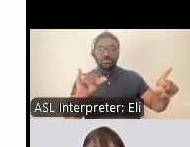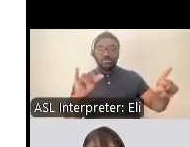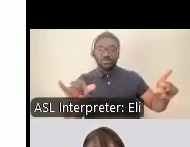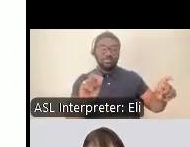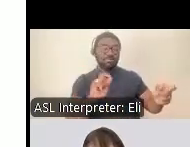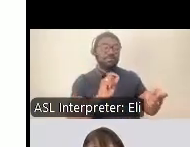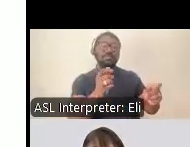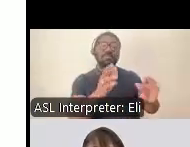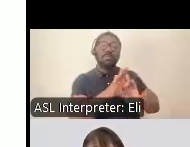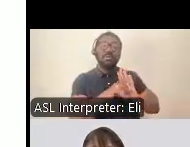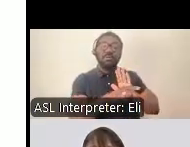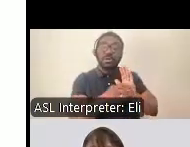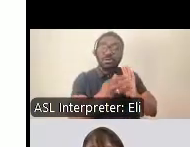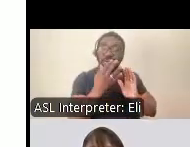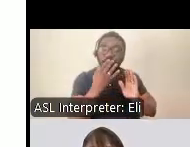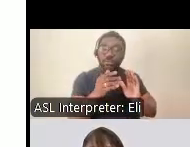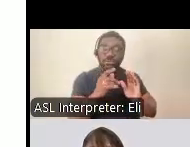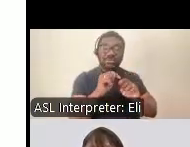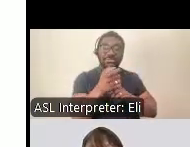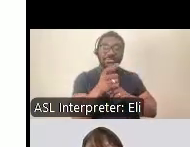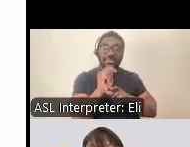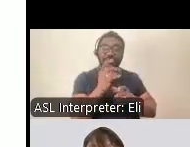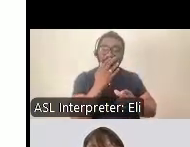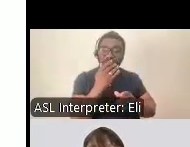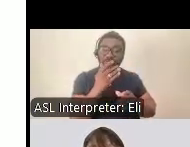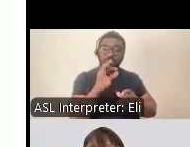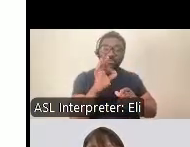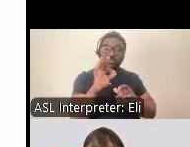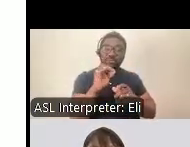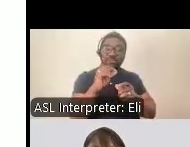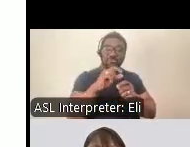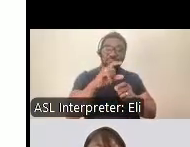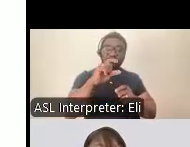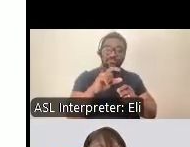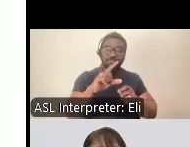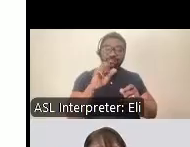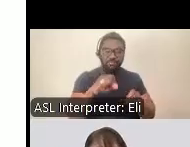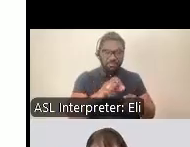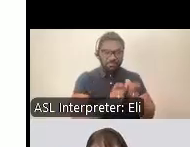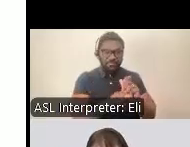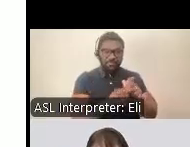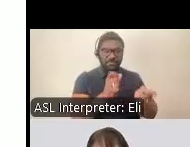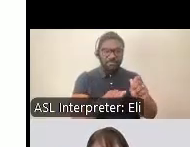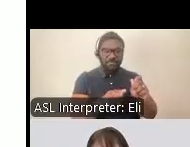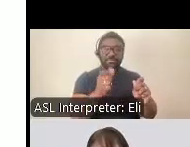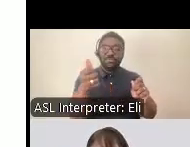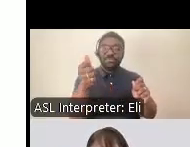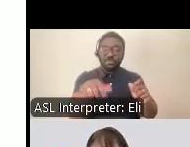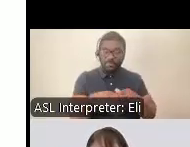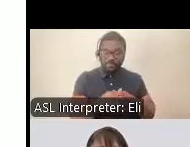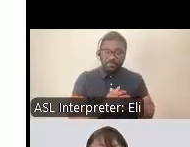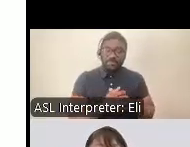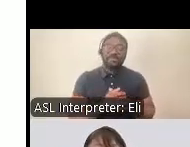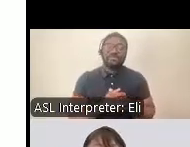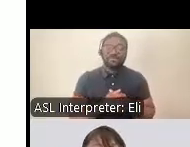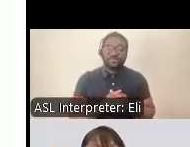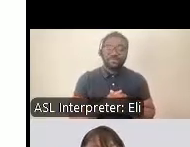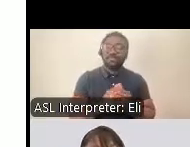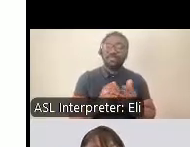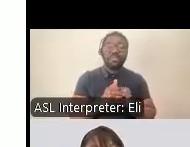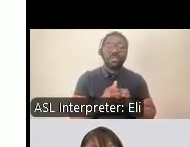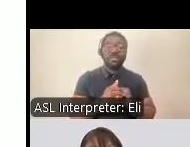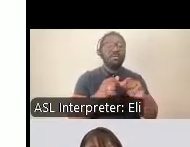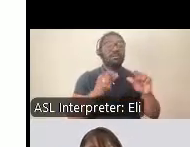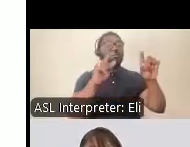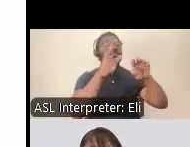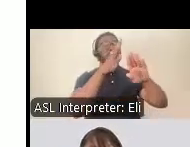color, the text color, and the fonts using the drop-down menus at the top of the browser window. We suggest